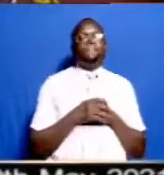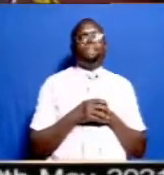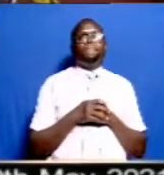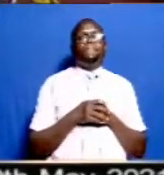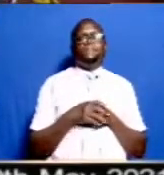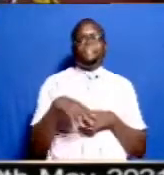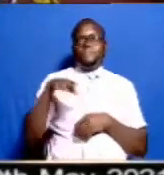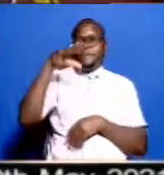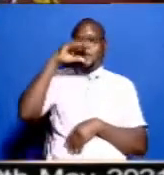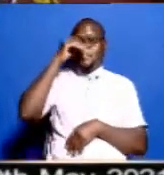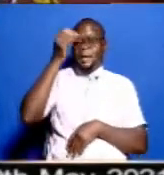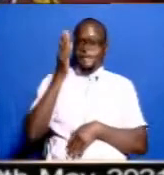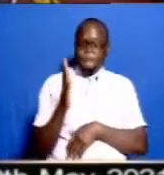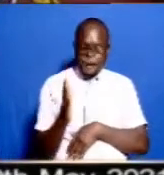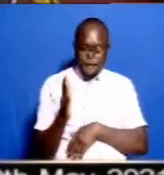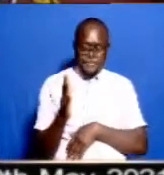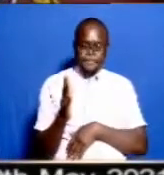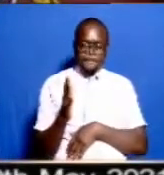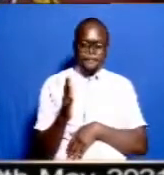Madam Speaker,